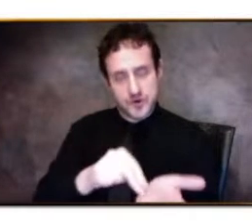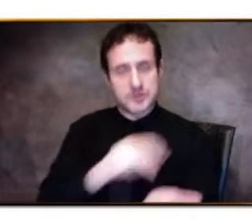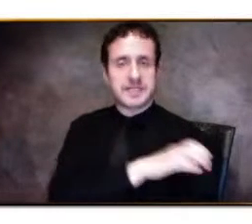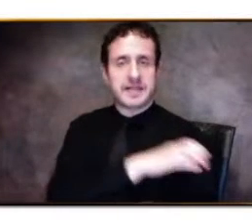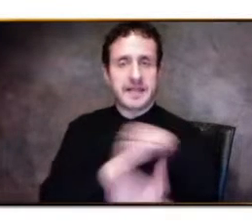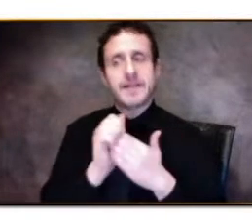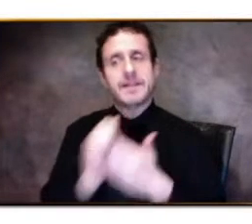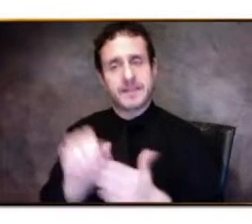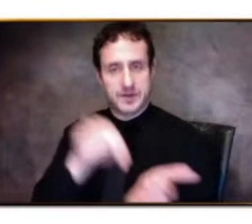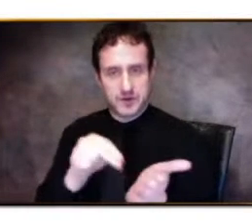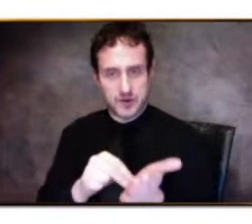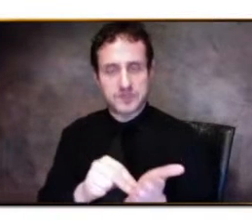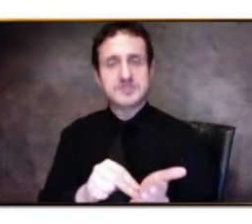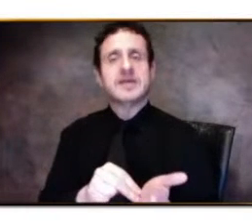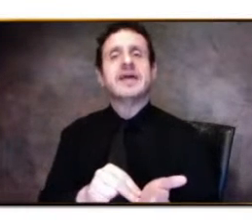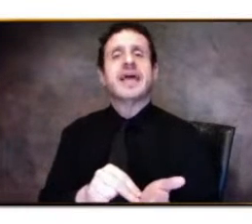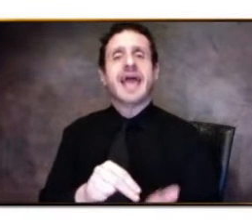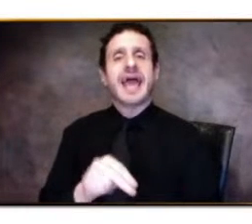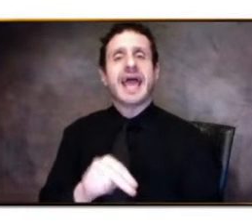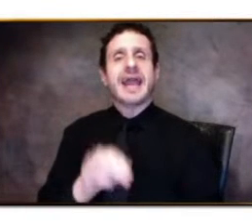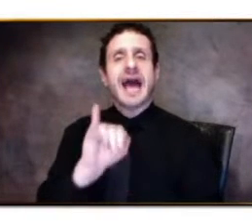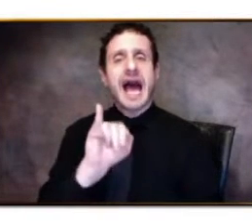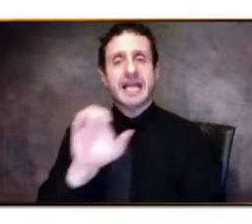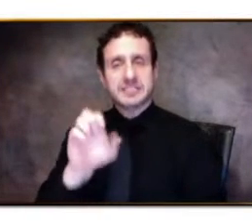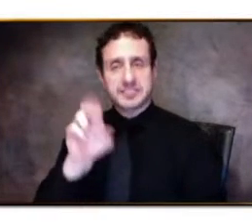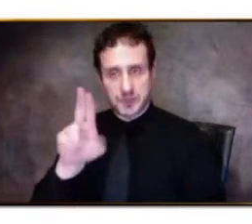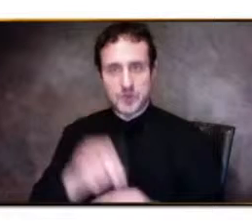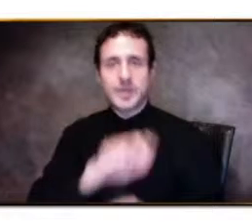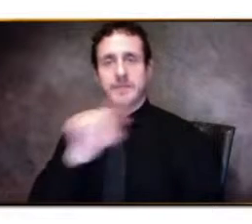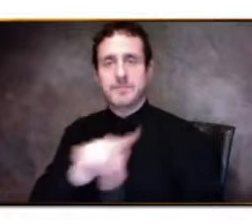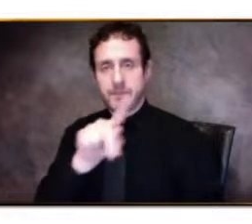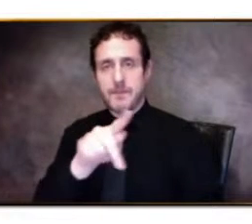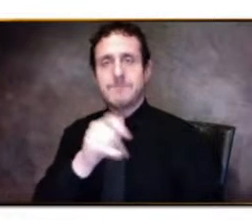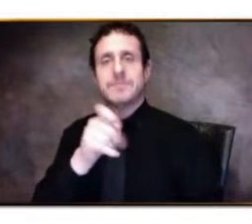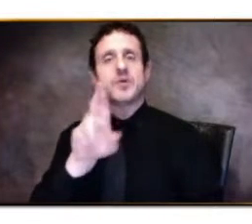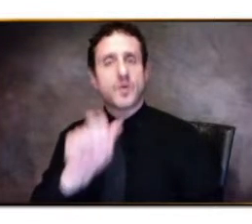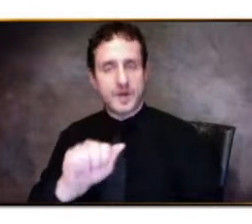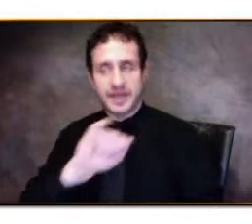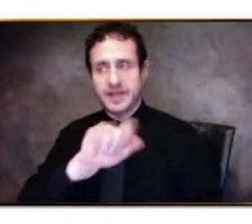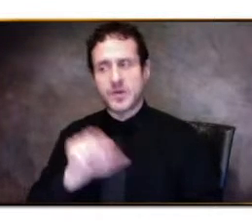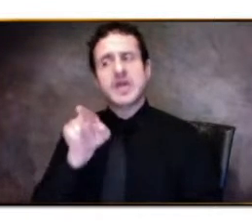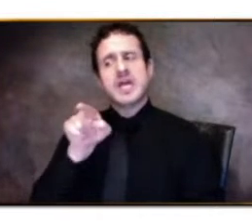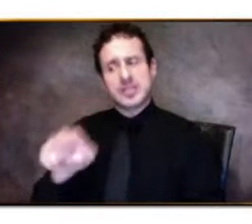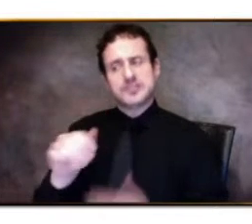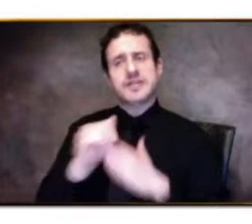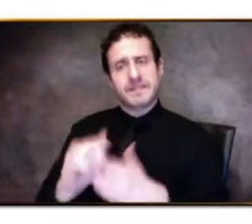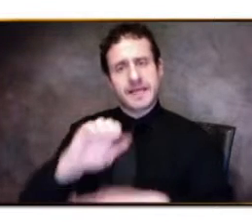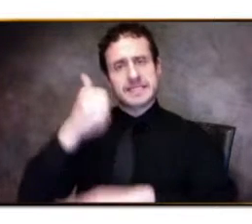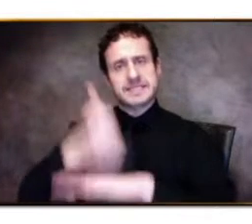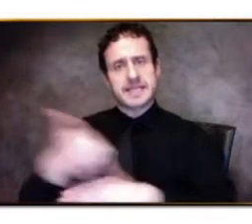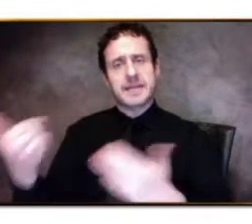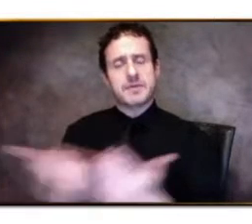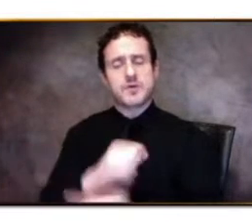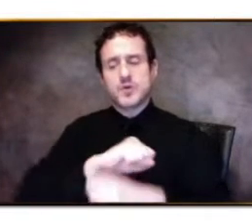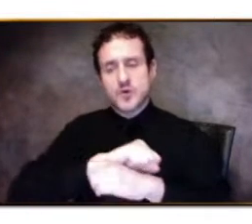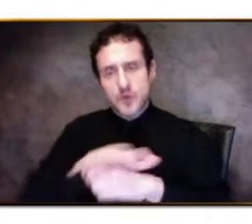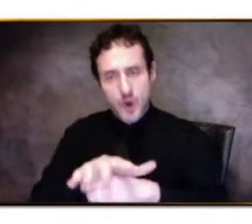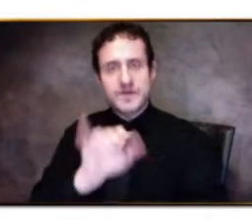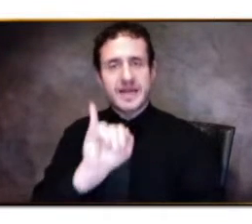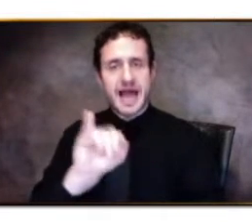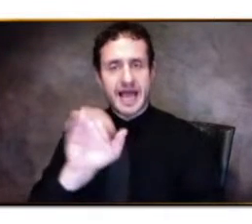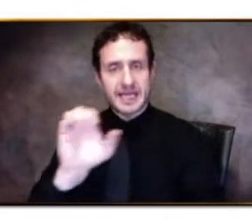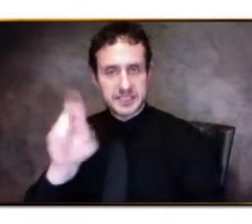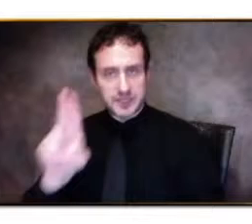ICU in Peoria. Becky has been a leader in setting up a new COVID care ICU at UPH